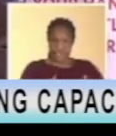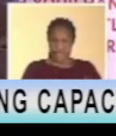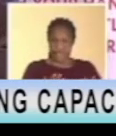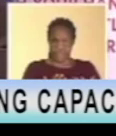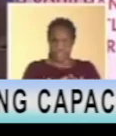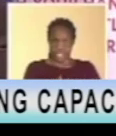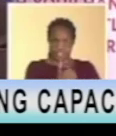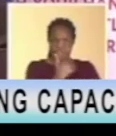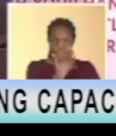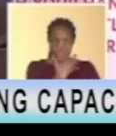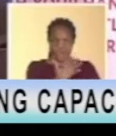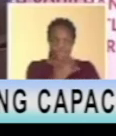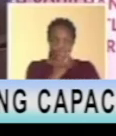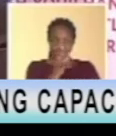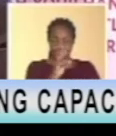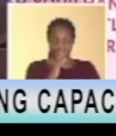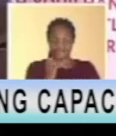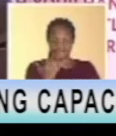at